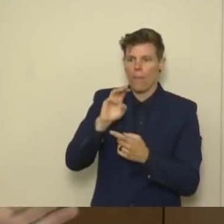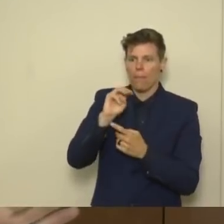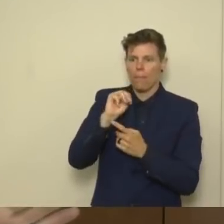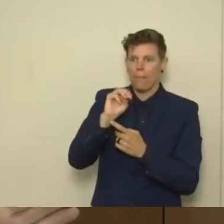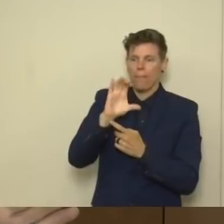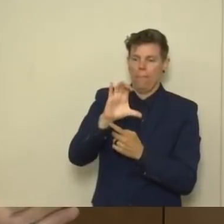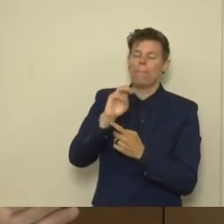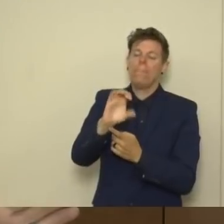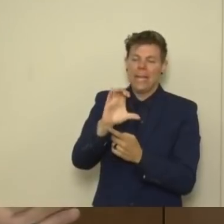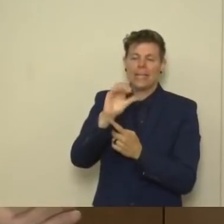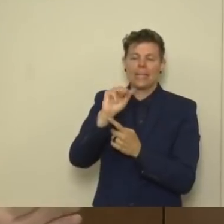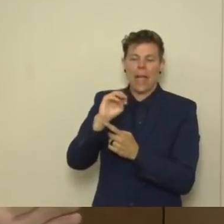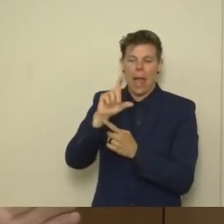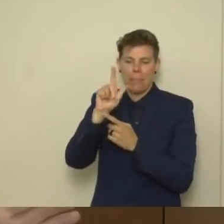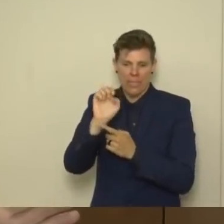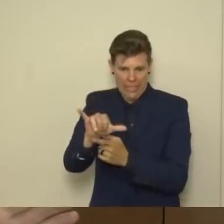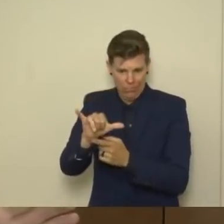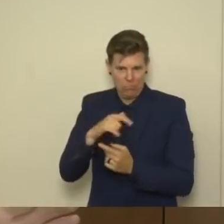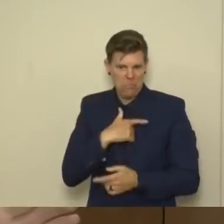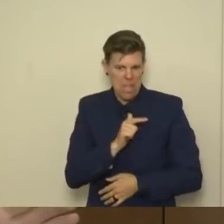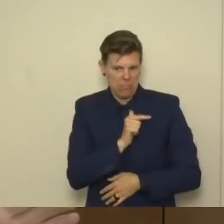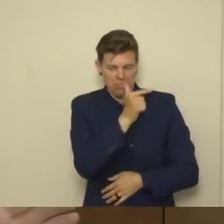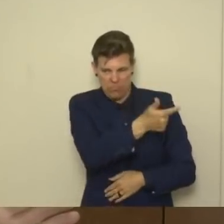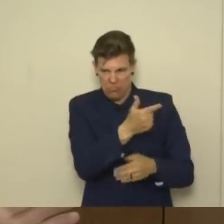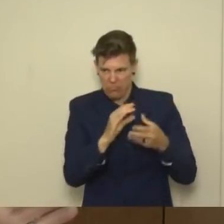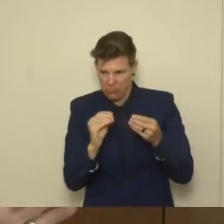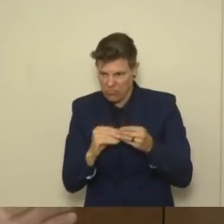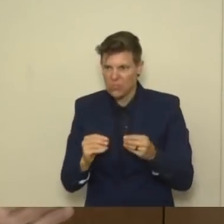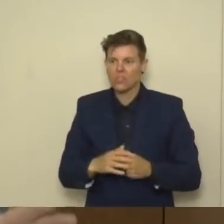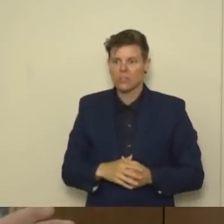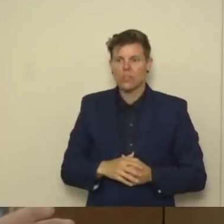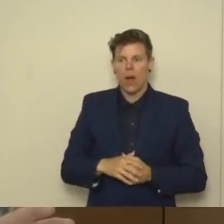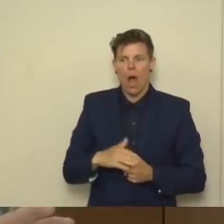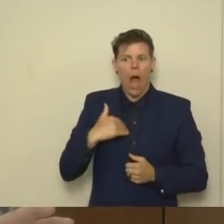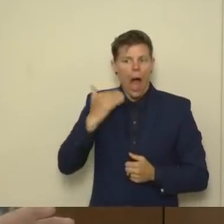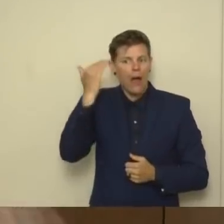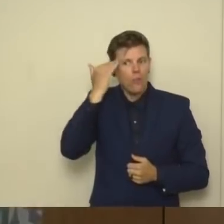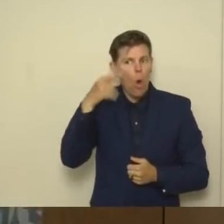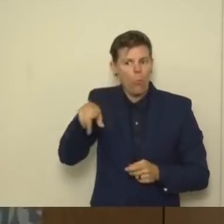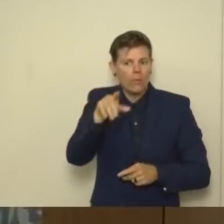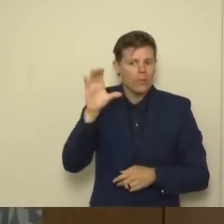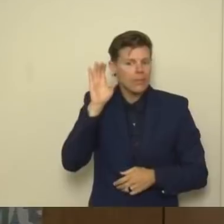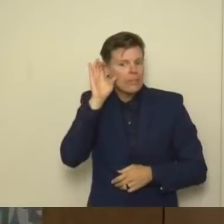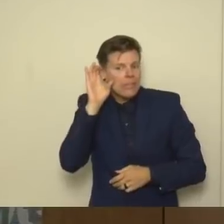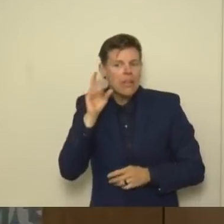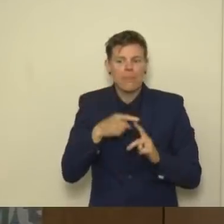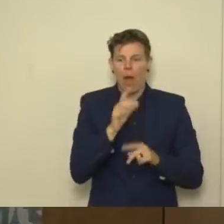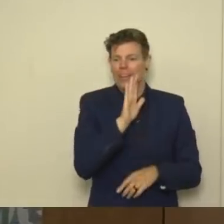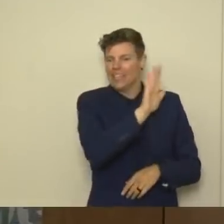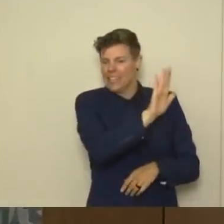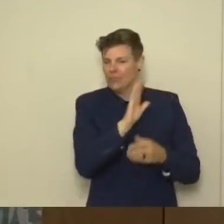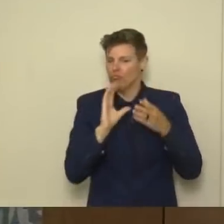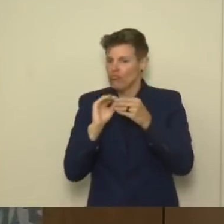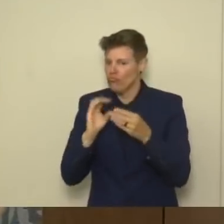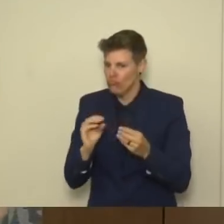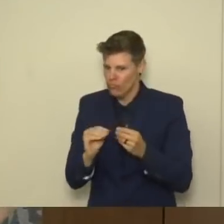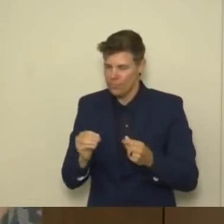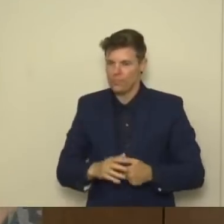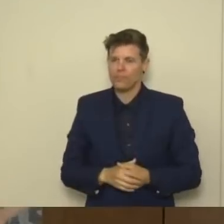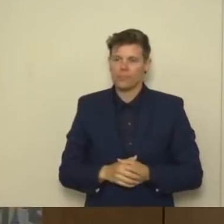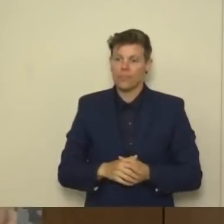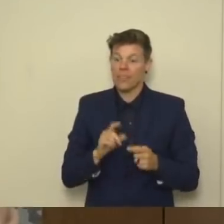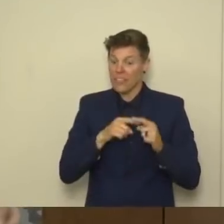their unemployment benefits. So are we. And so we want to give you a quick update. And I also want to tell you, because then we'll go right to